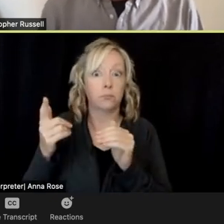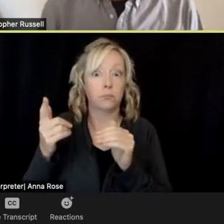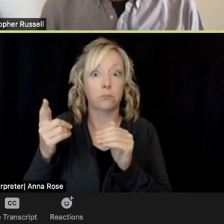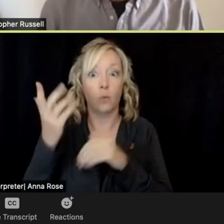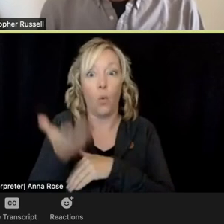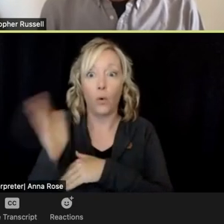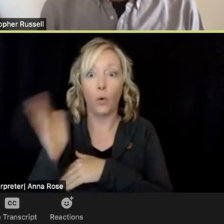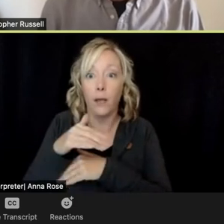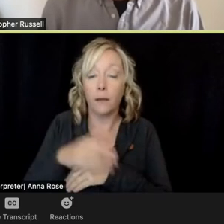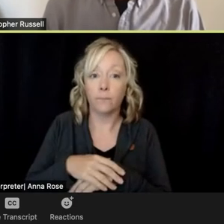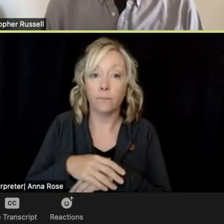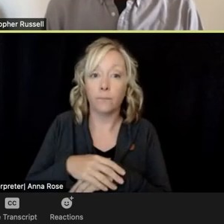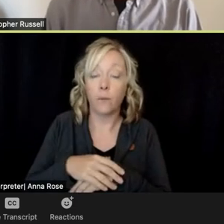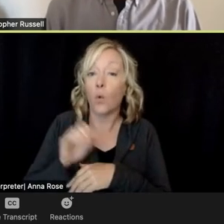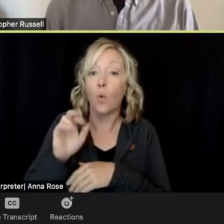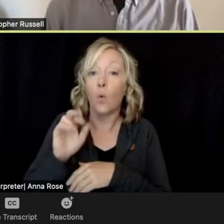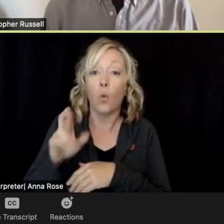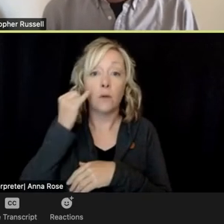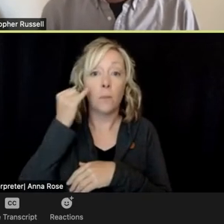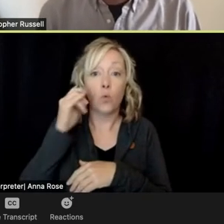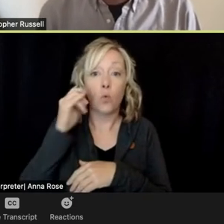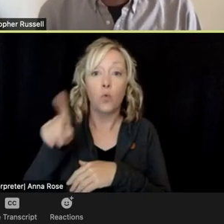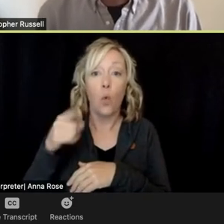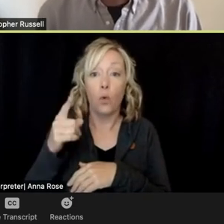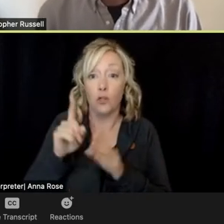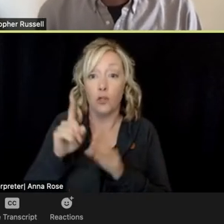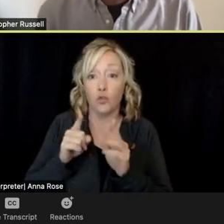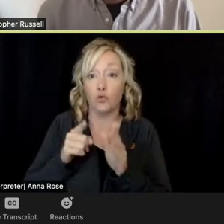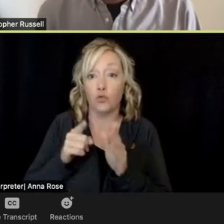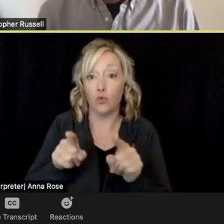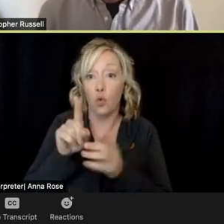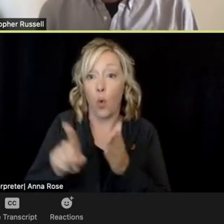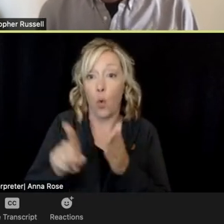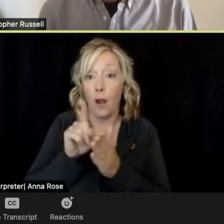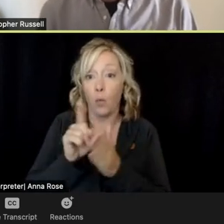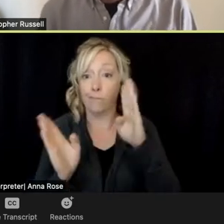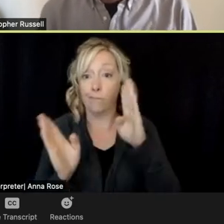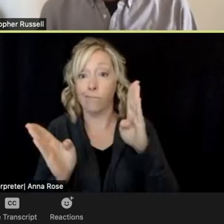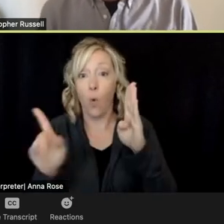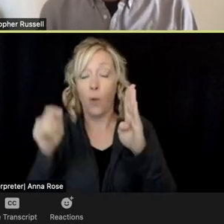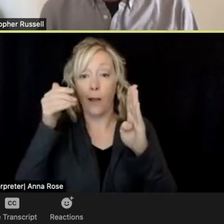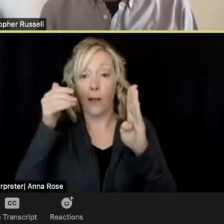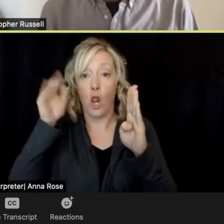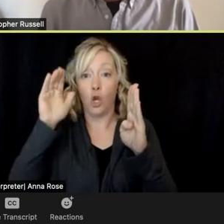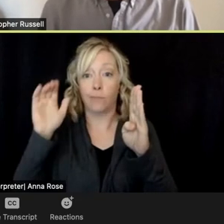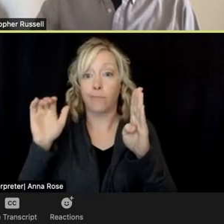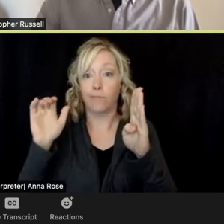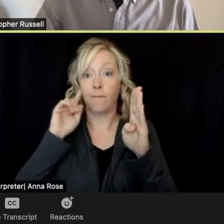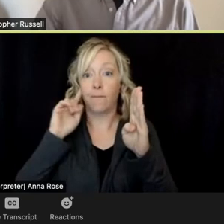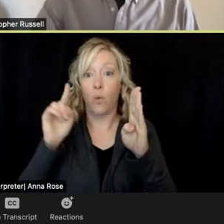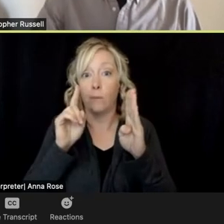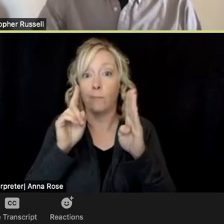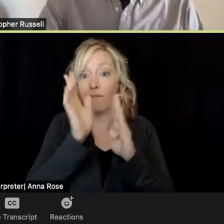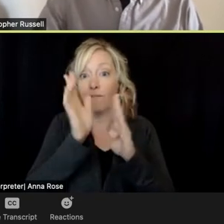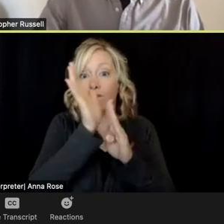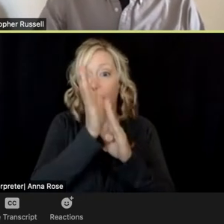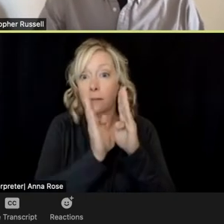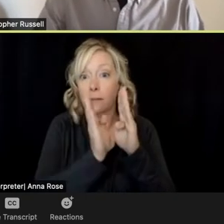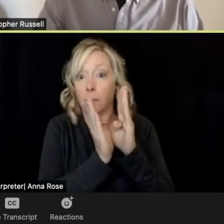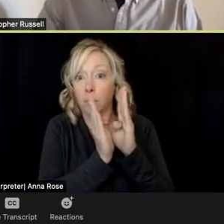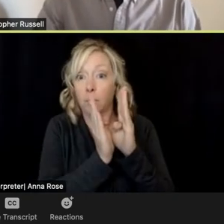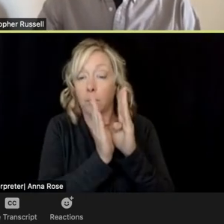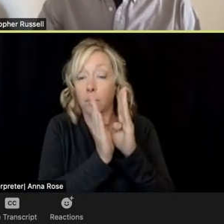is only alert for a 5-minute window in a 1-hour activity? Are we just going to come back later? And I think the answer